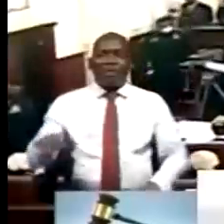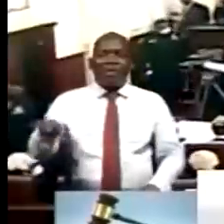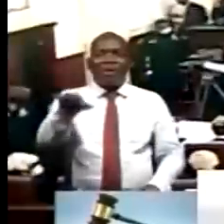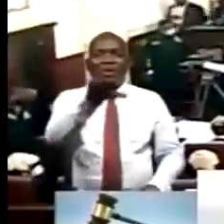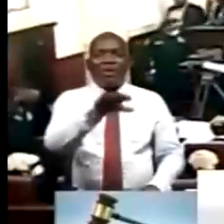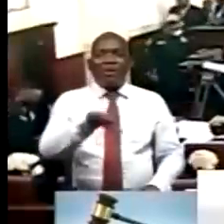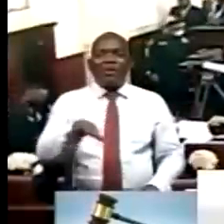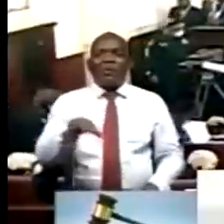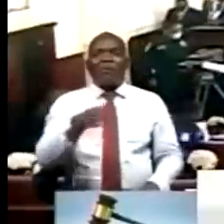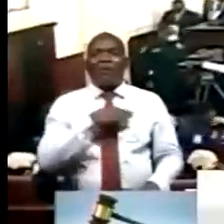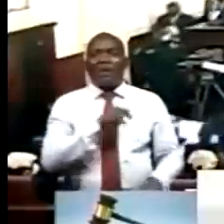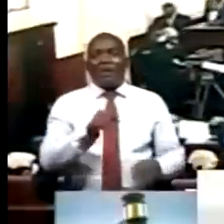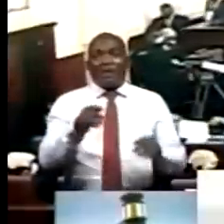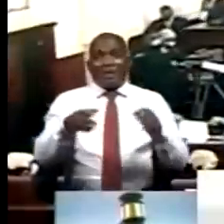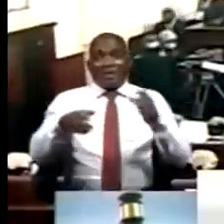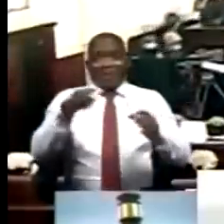rates number